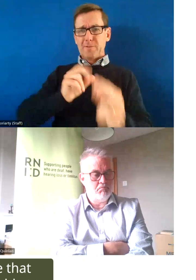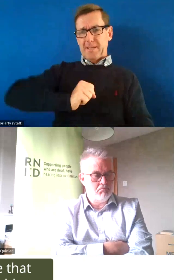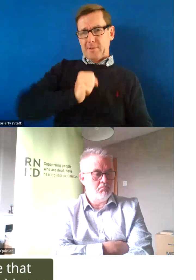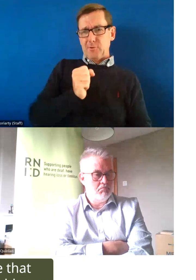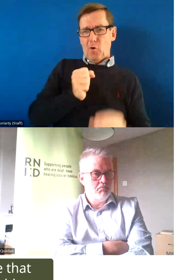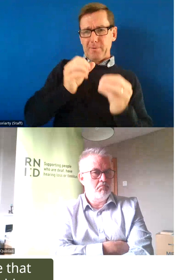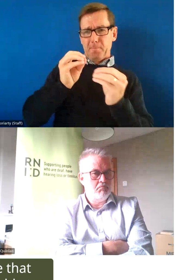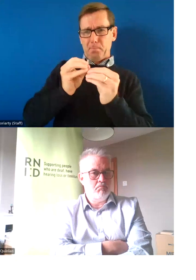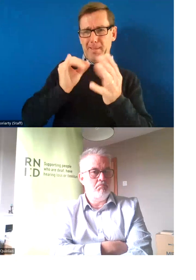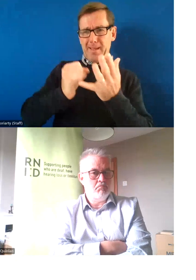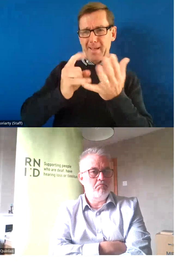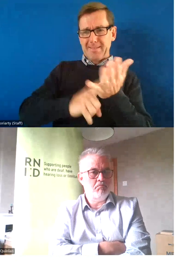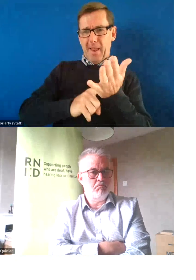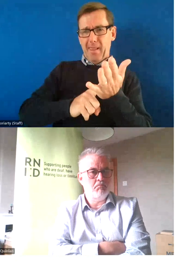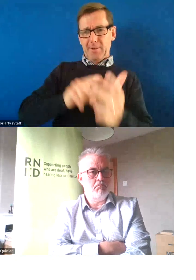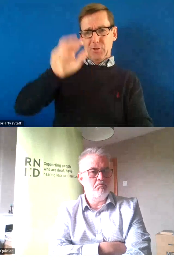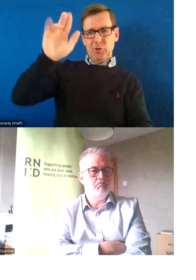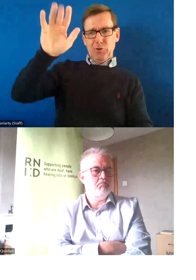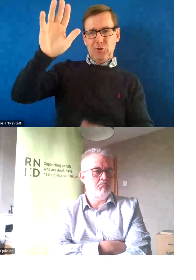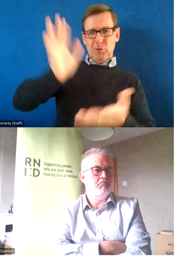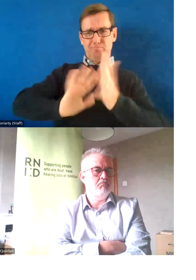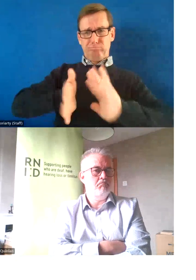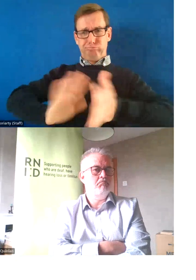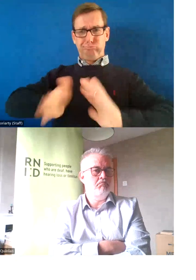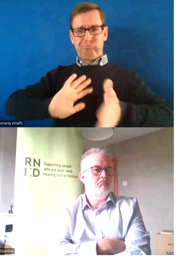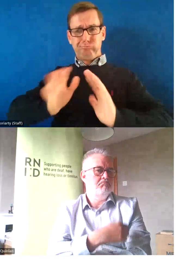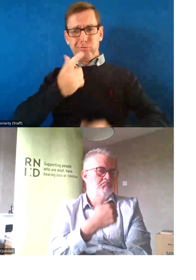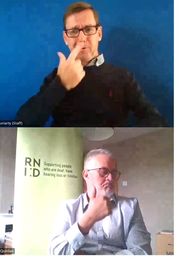that function available too.